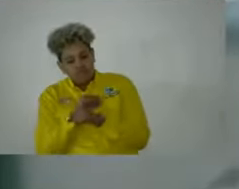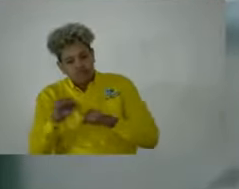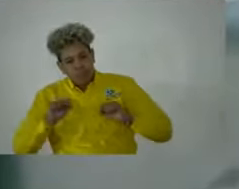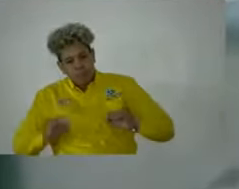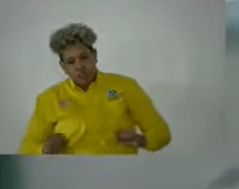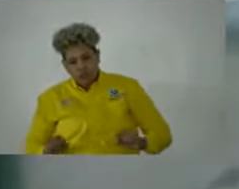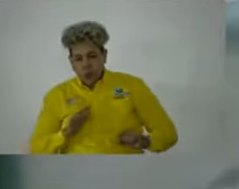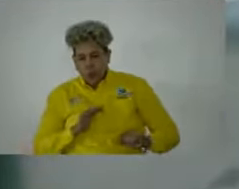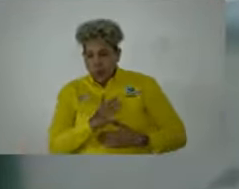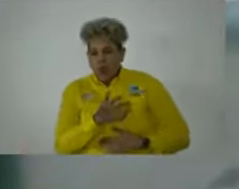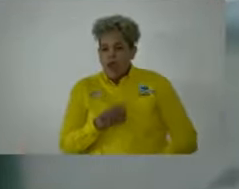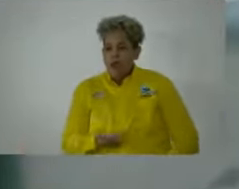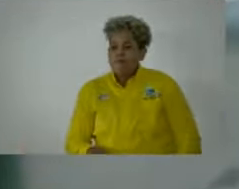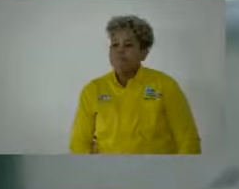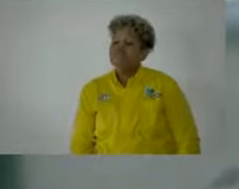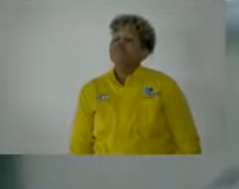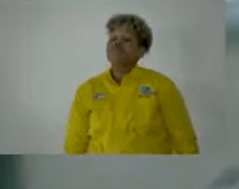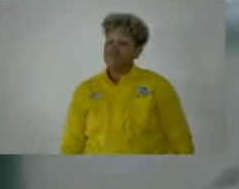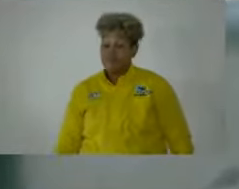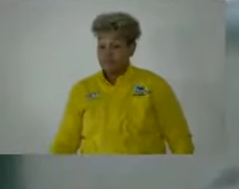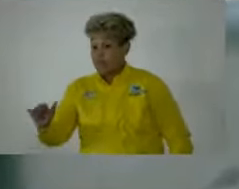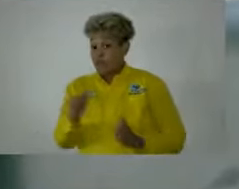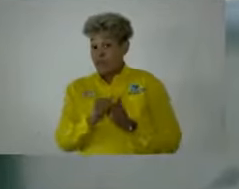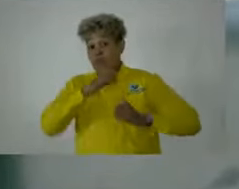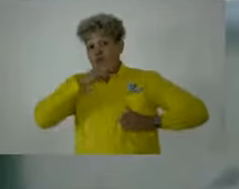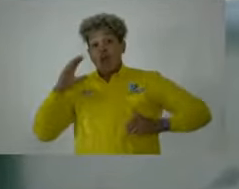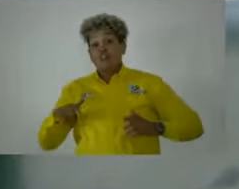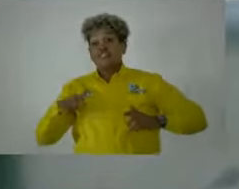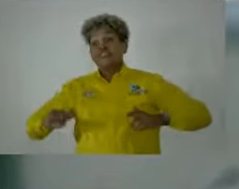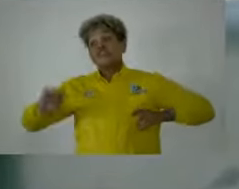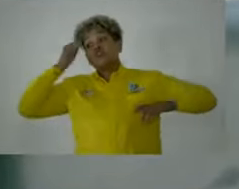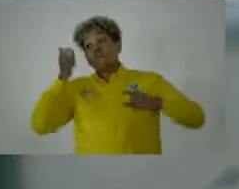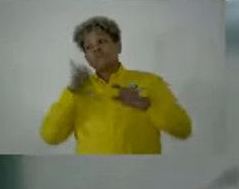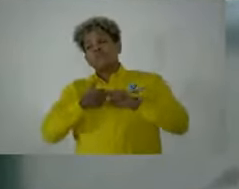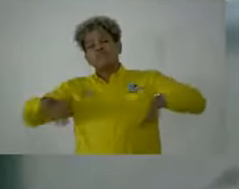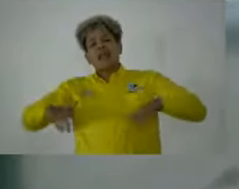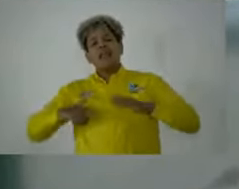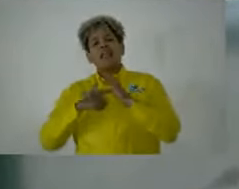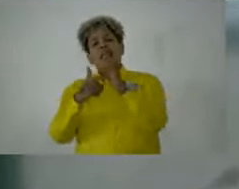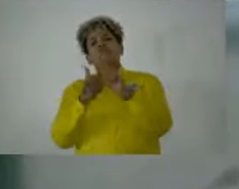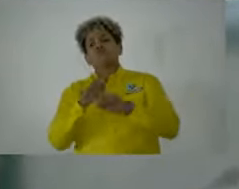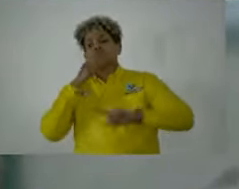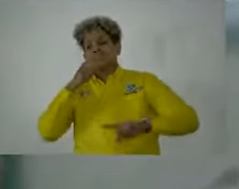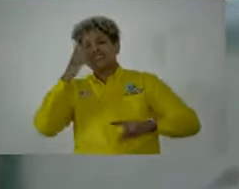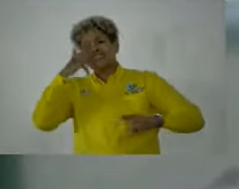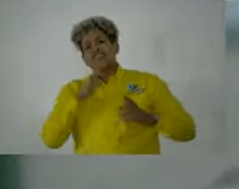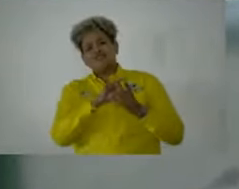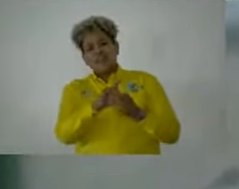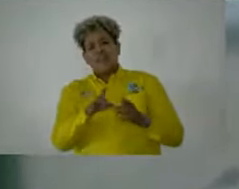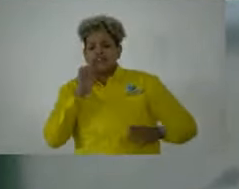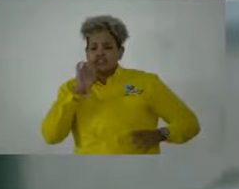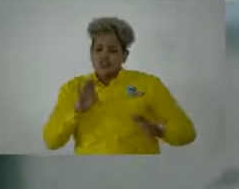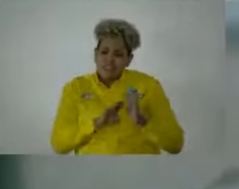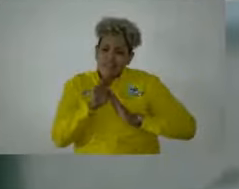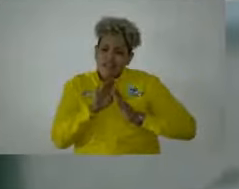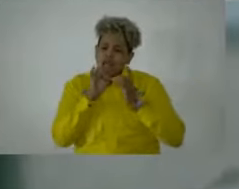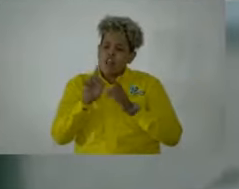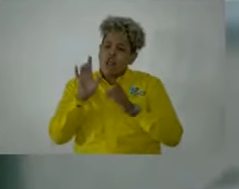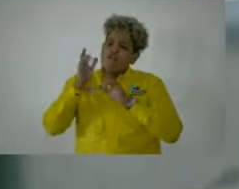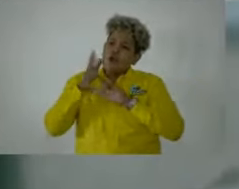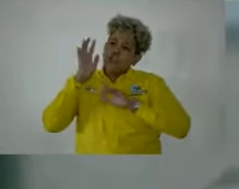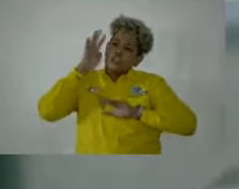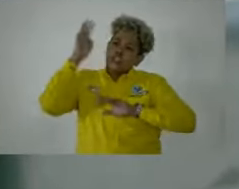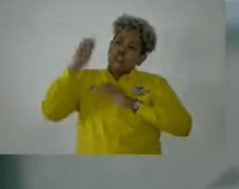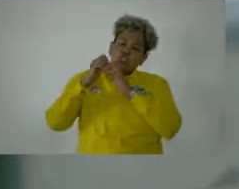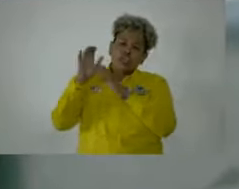potential. As with agriculture, this government has not demonstrated its seriousness about the development of cultural and